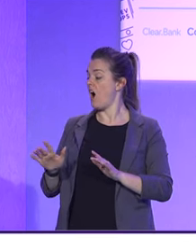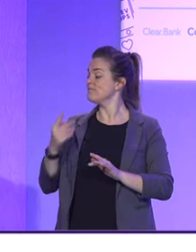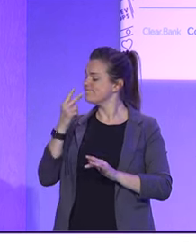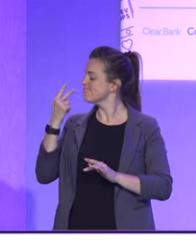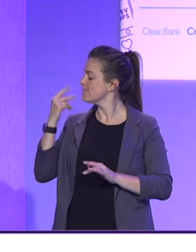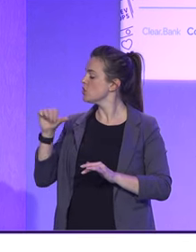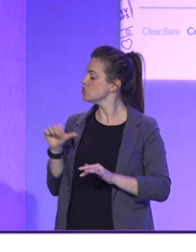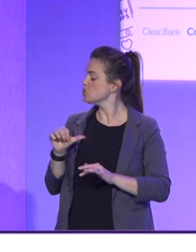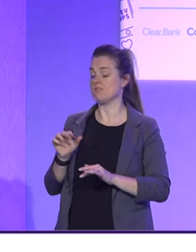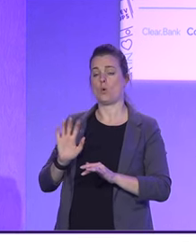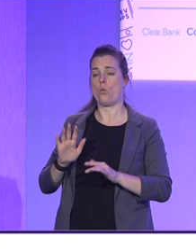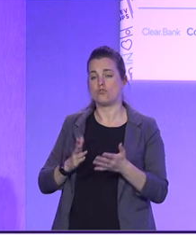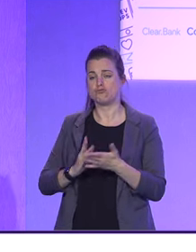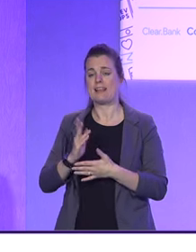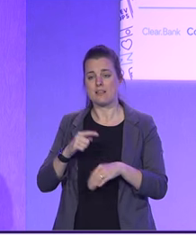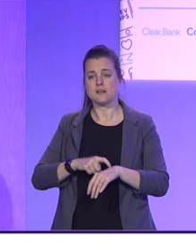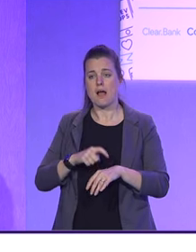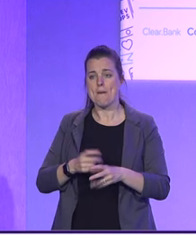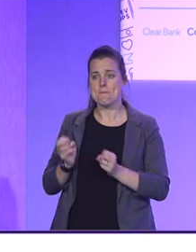So then they don't have to go